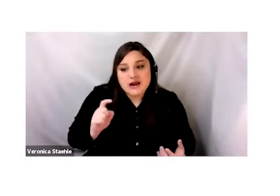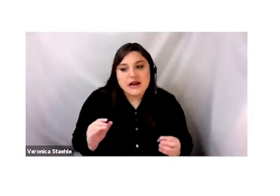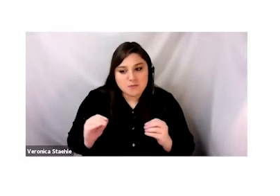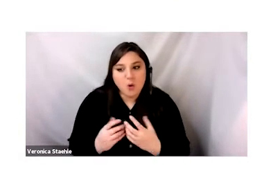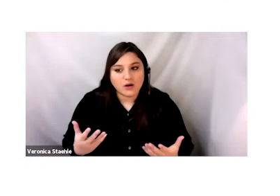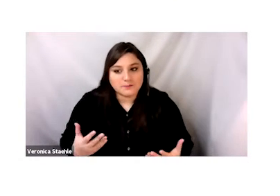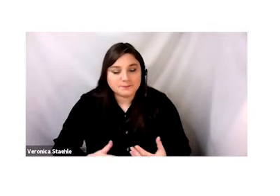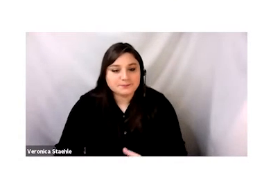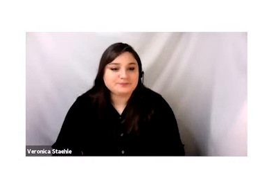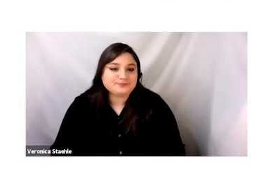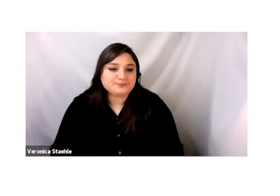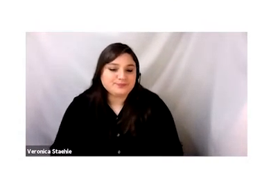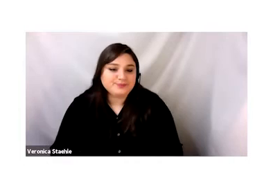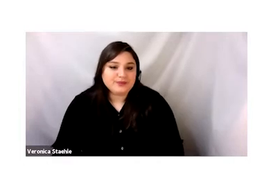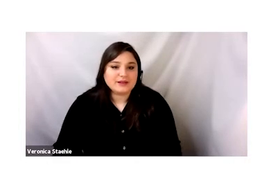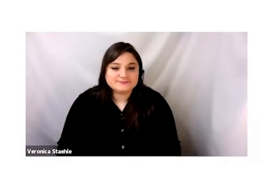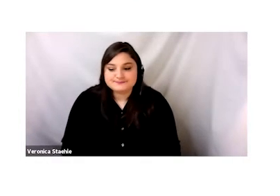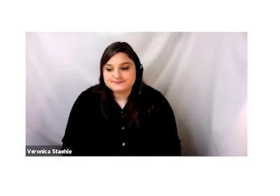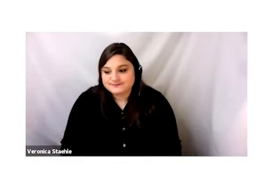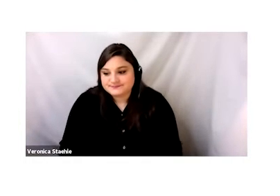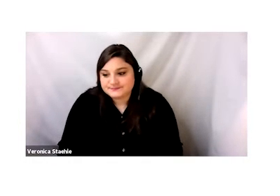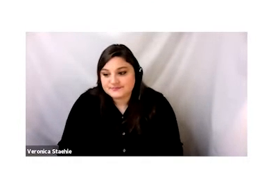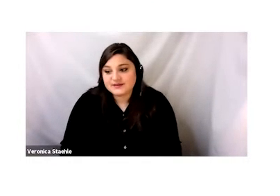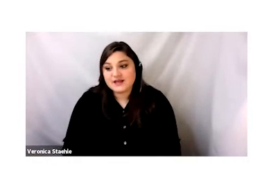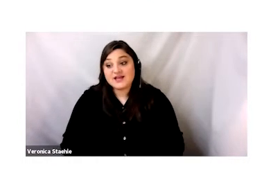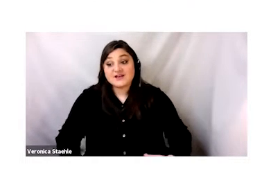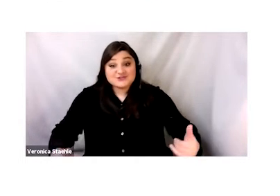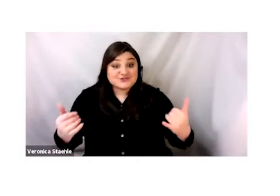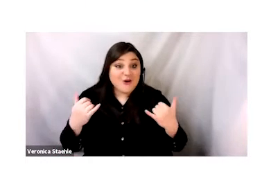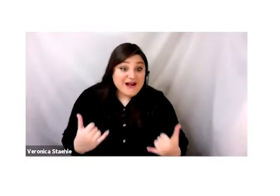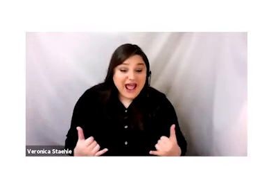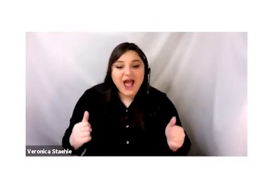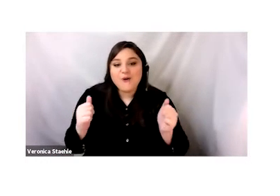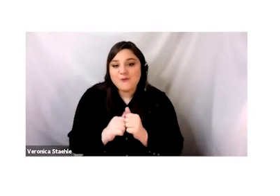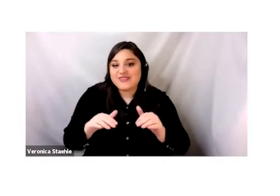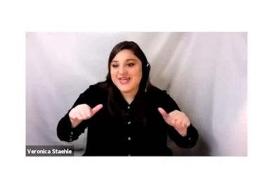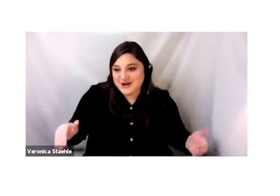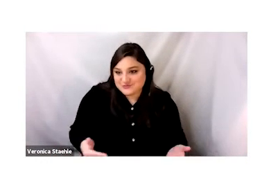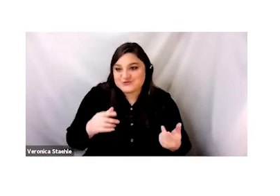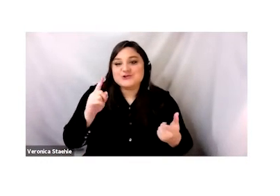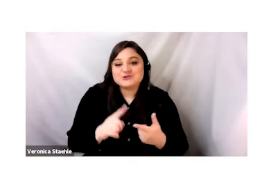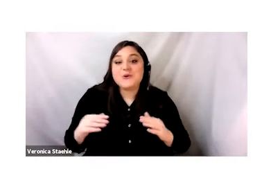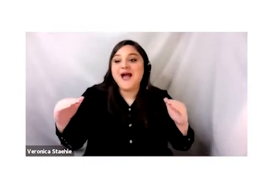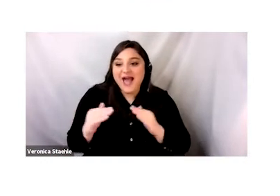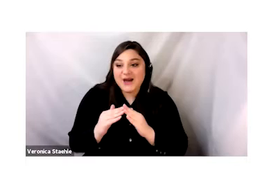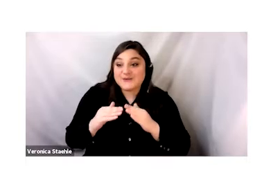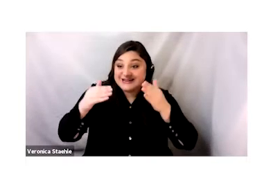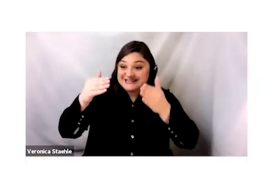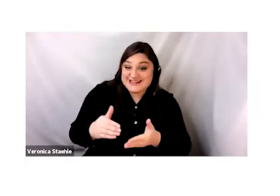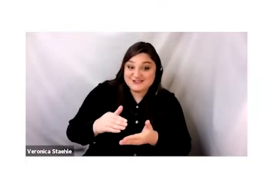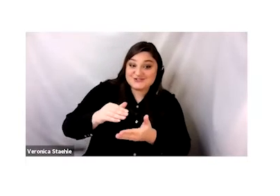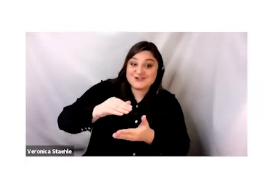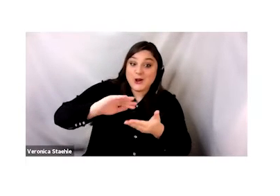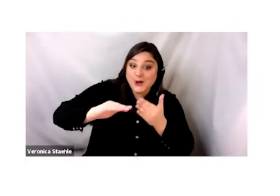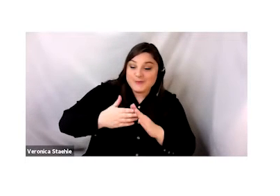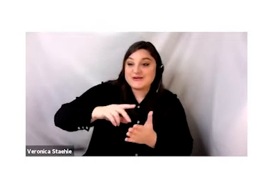community design. There is a lot of content, not in general, but I'm just saying, it seems like we went through that